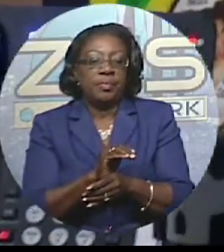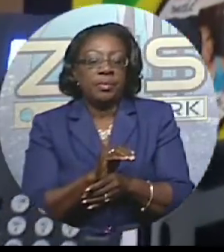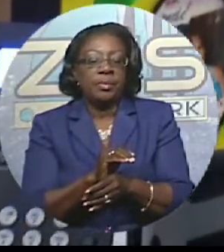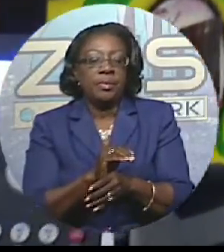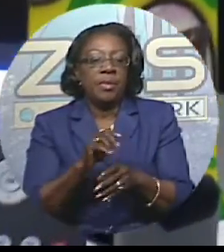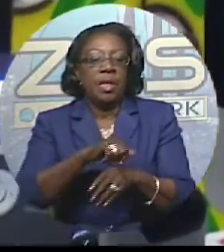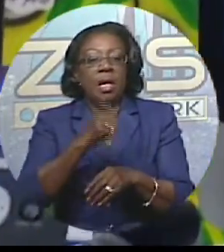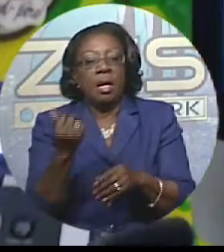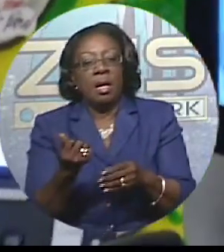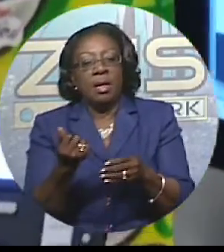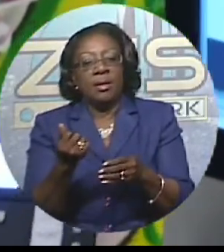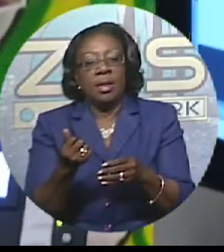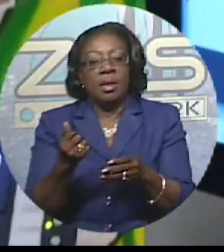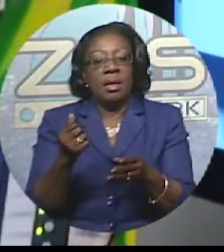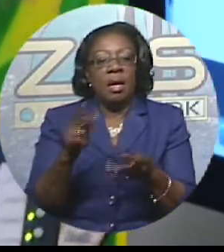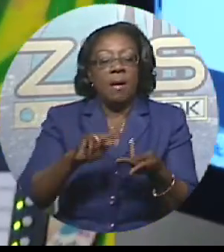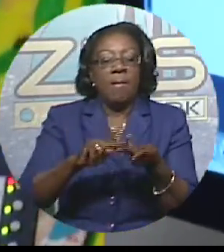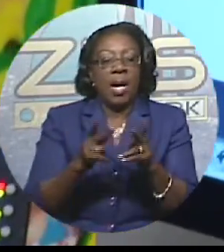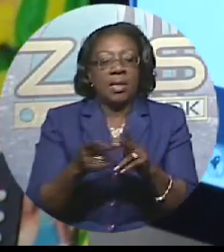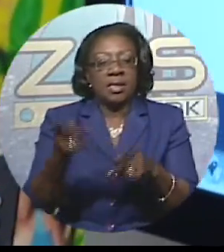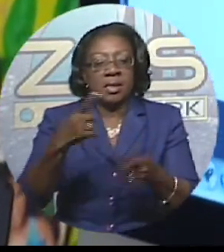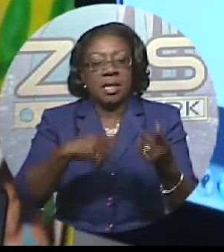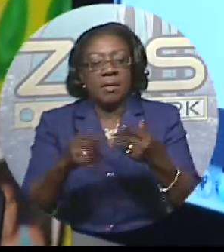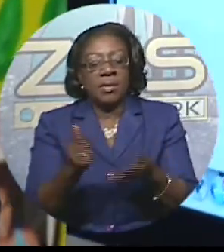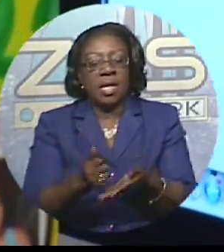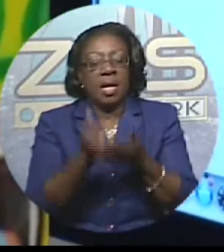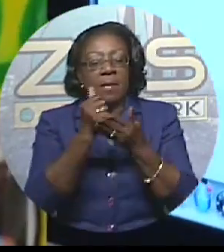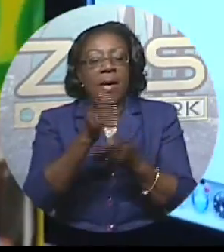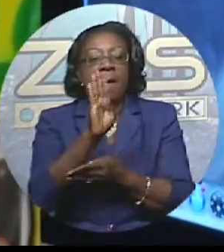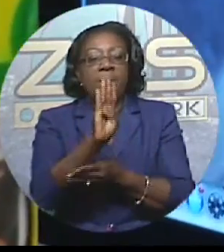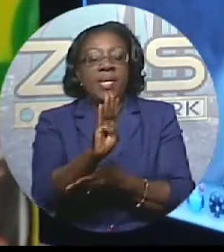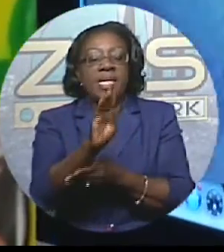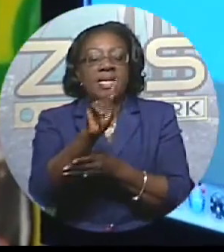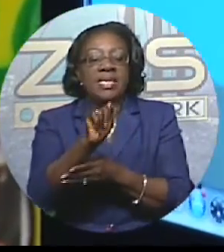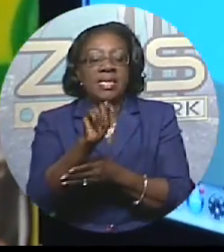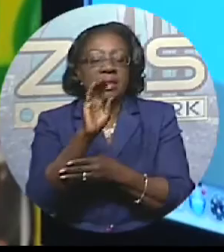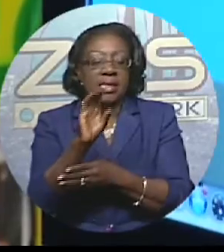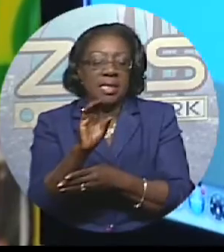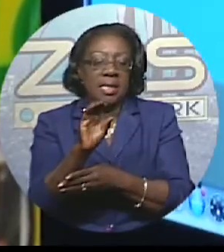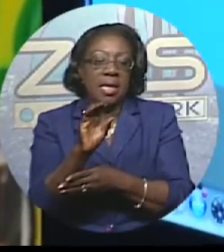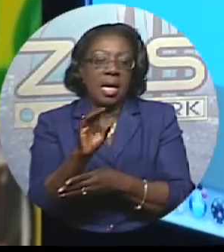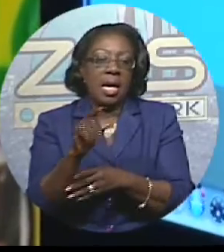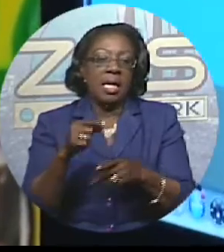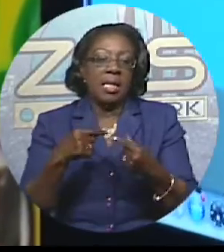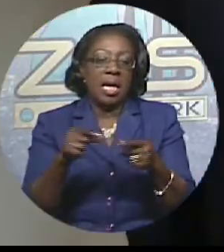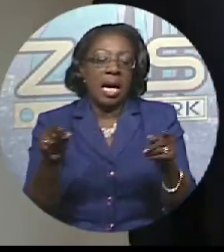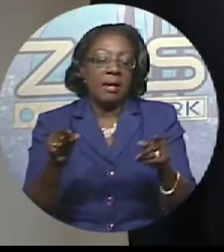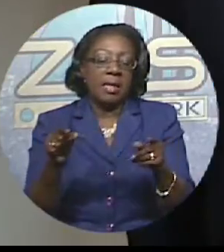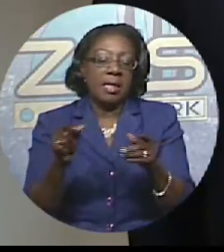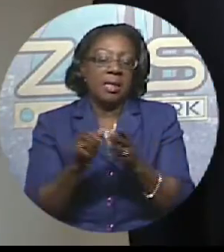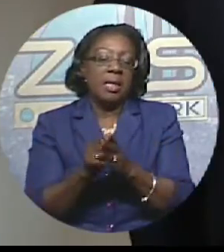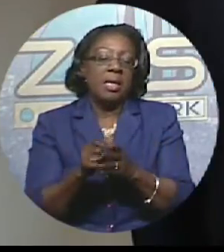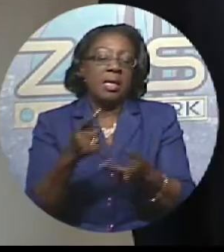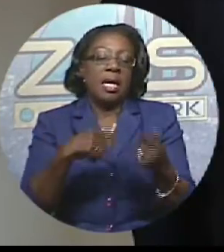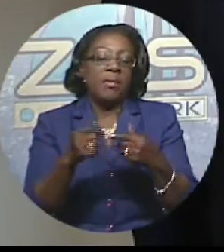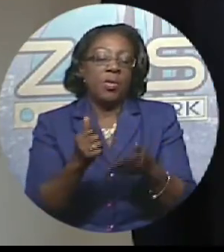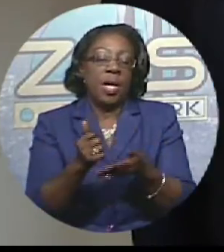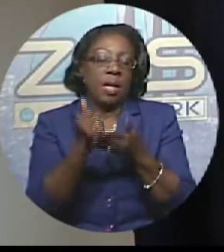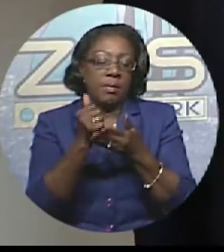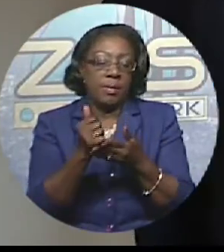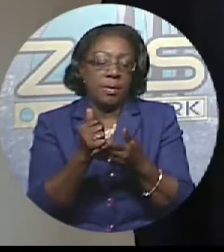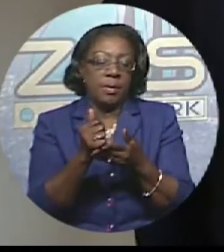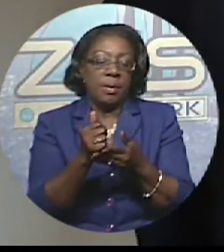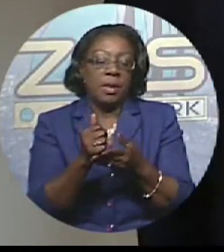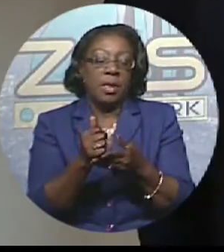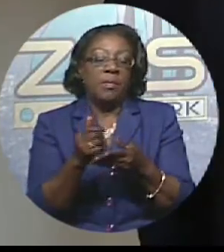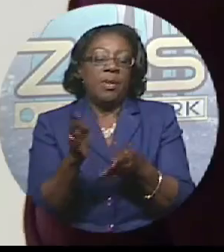corporate partners have come on board, like the Nassau Guardian and BTC, which will offer companies 2 years free advertisement, cell phone service, and internet